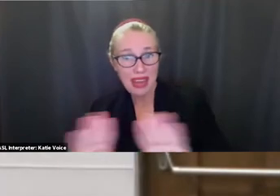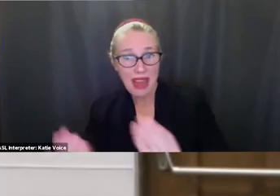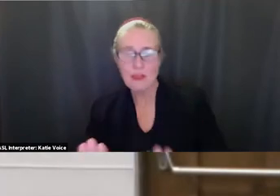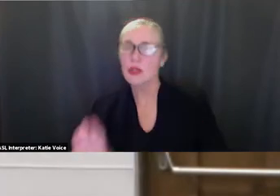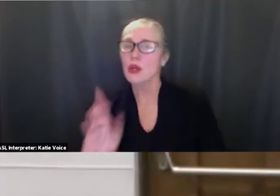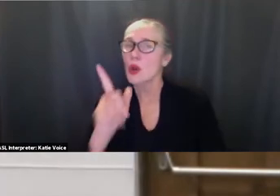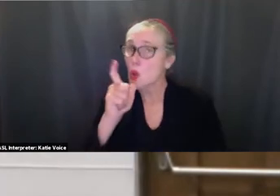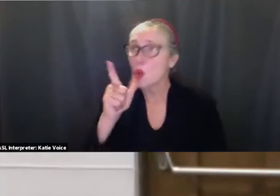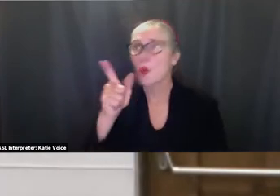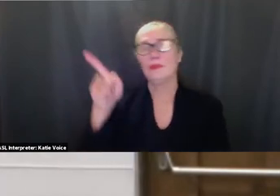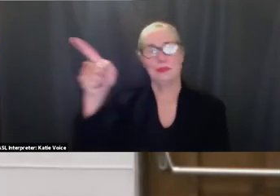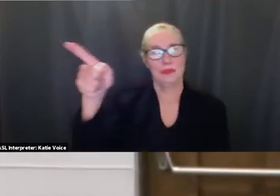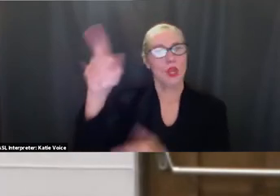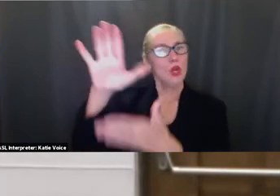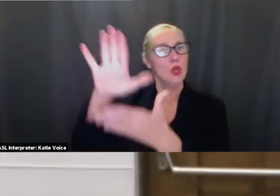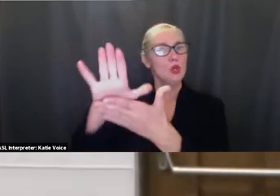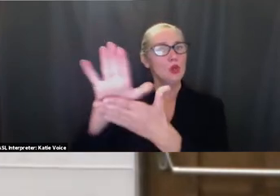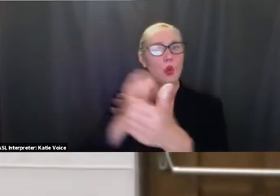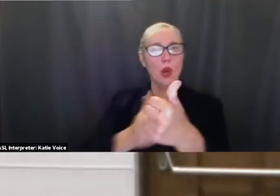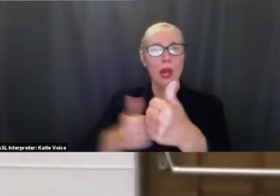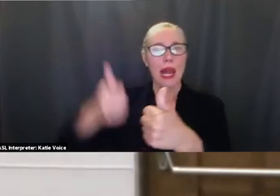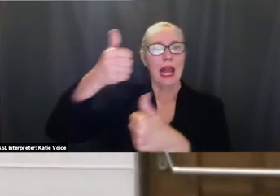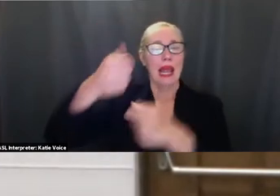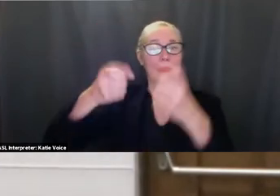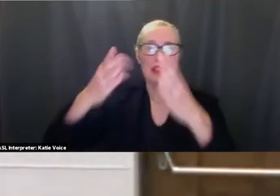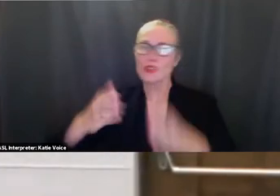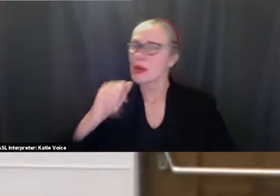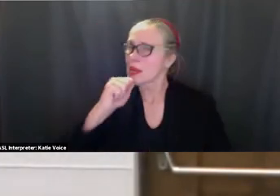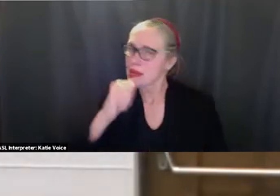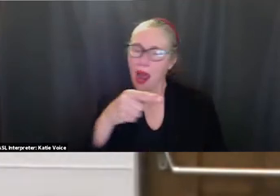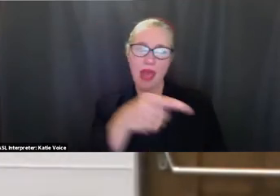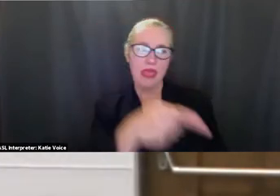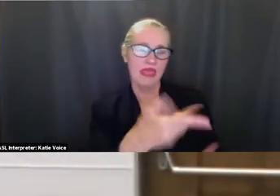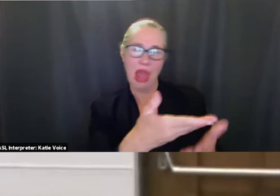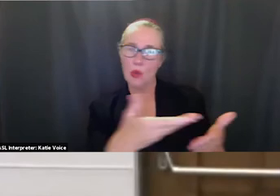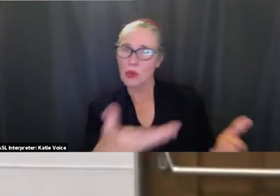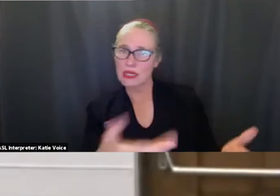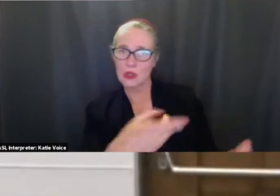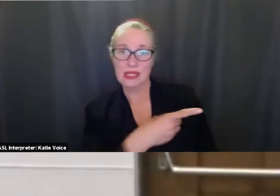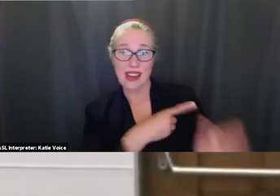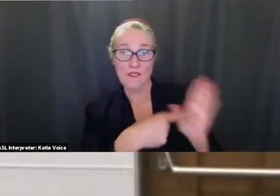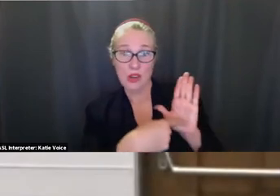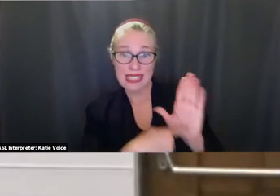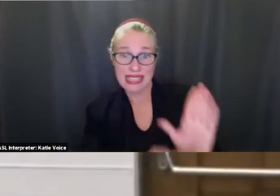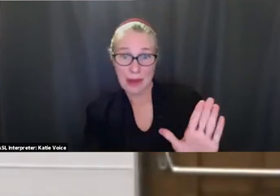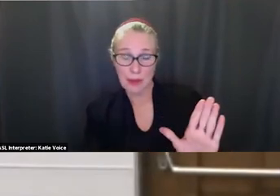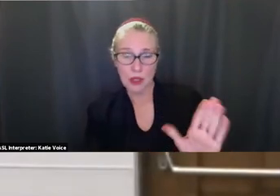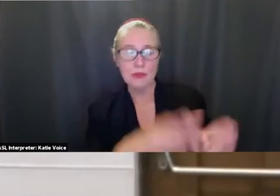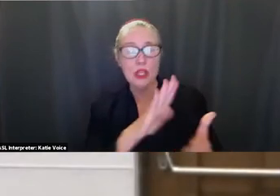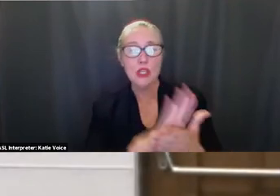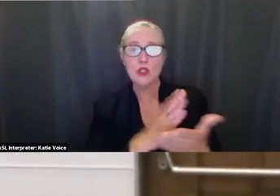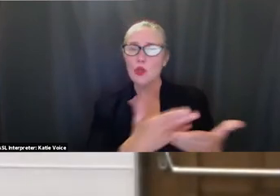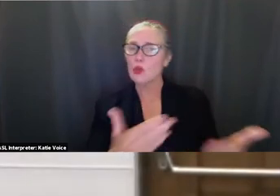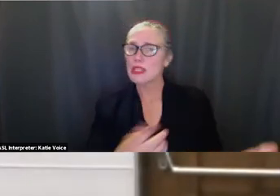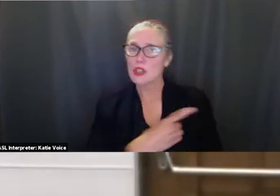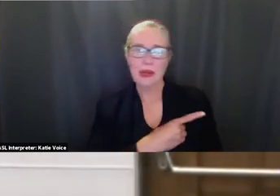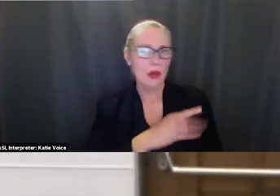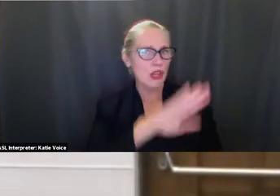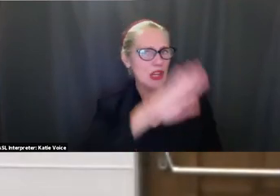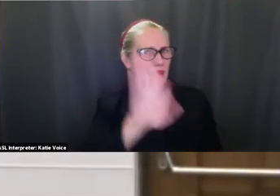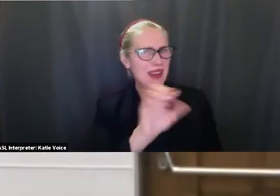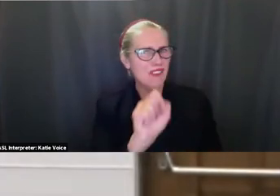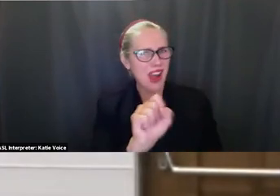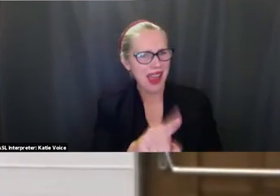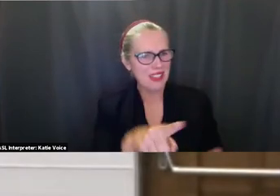administrators not by resource deputies for example a school resource deputy would not be asked to